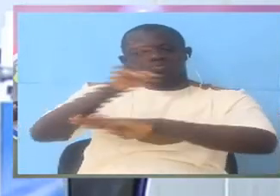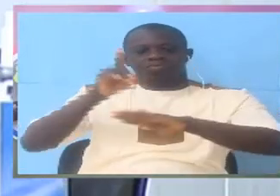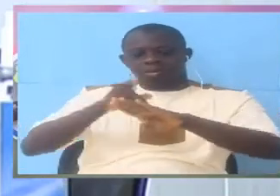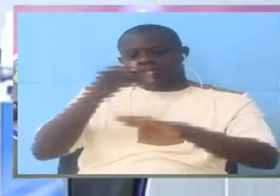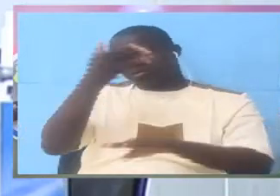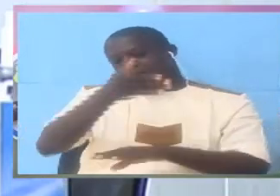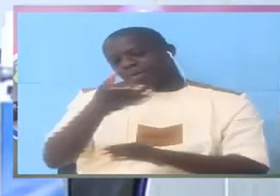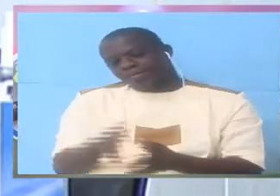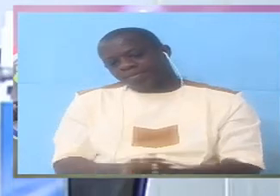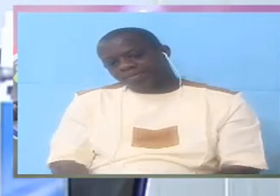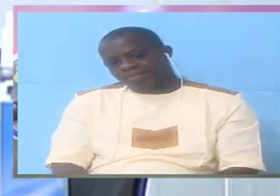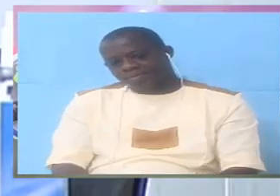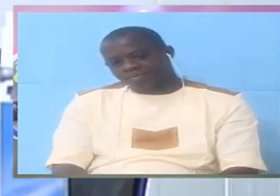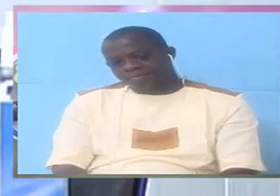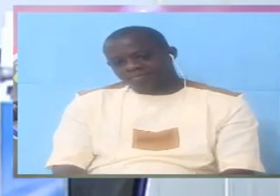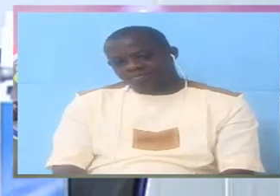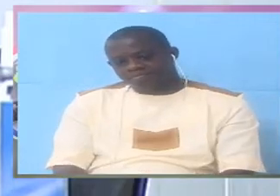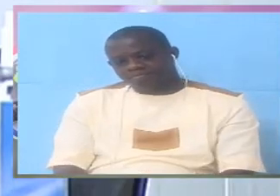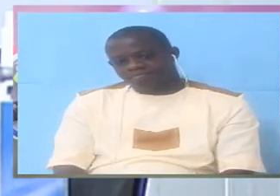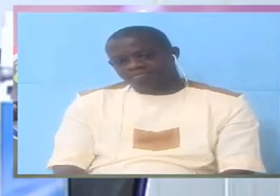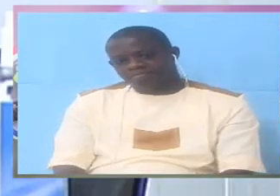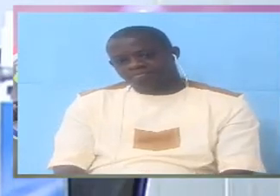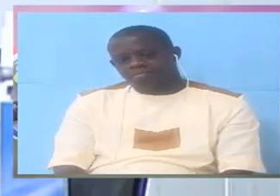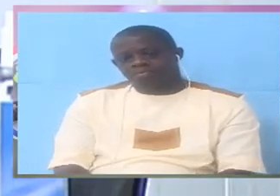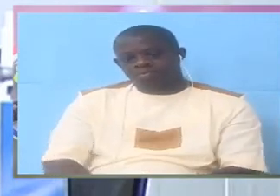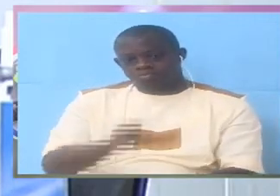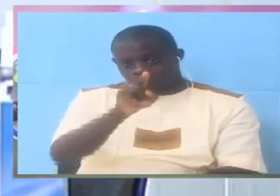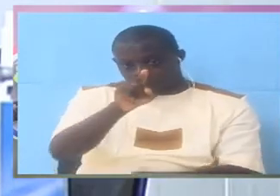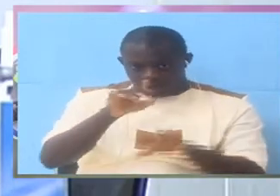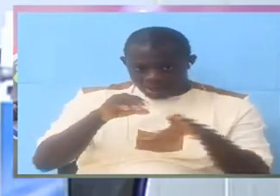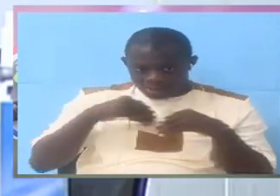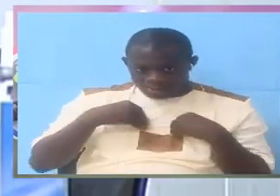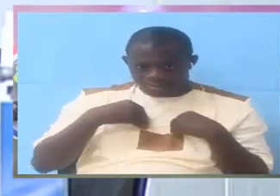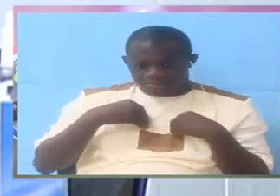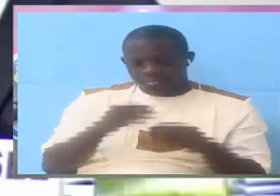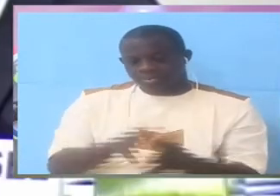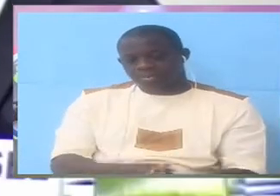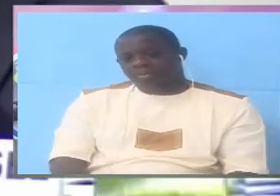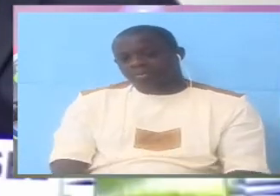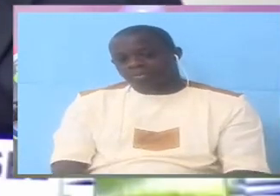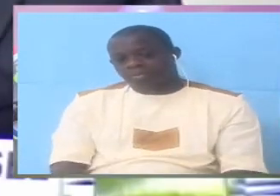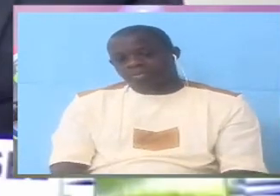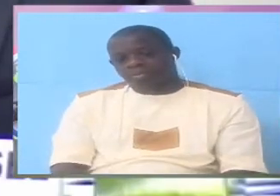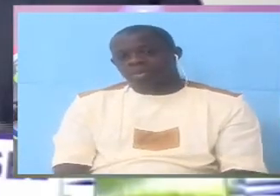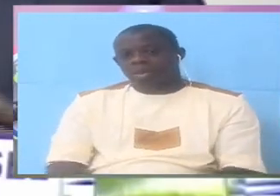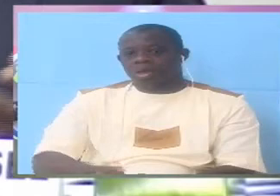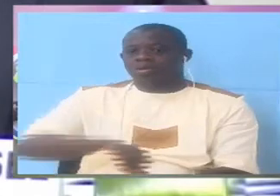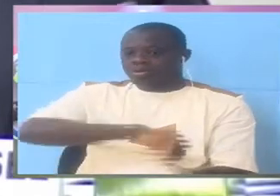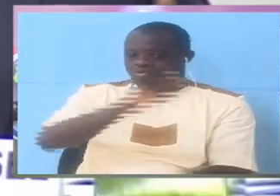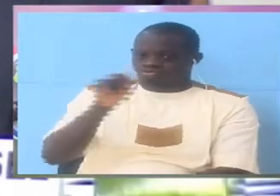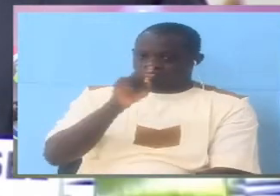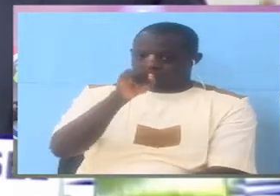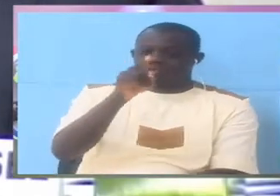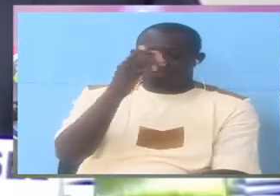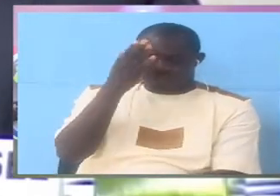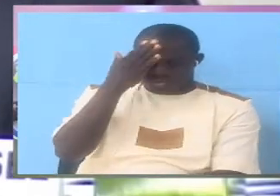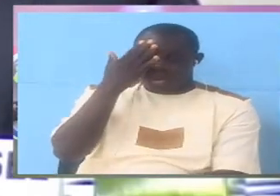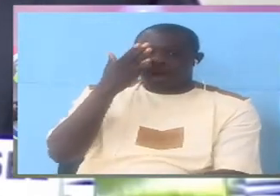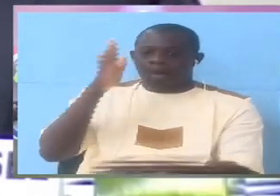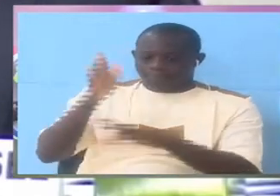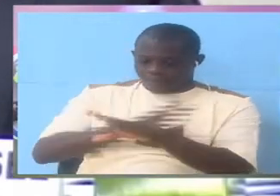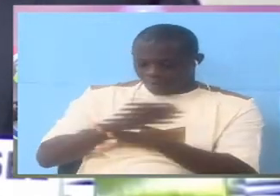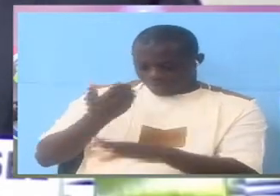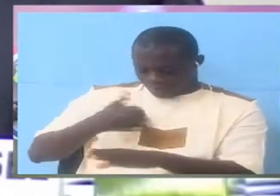You accept that? Yes. And you know that people were there.